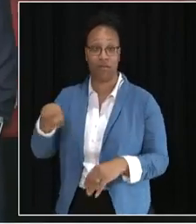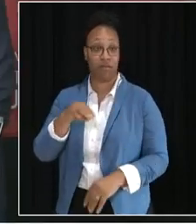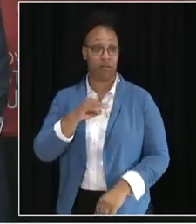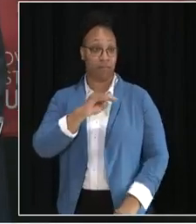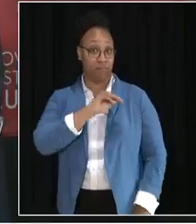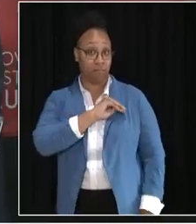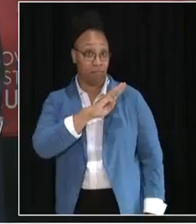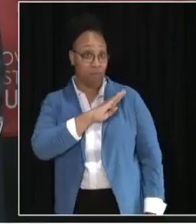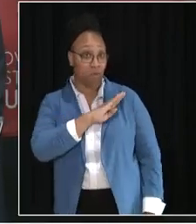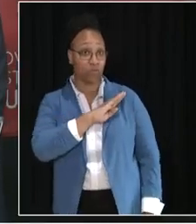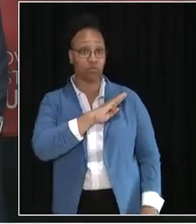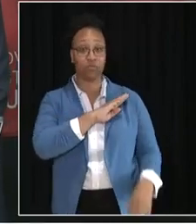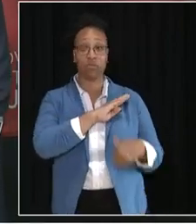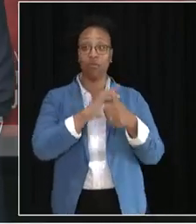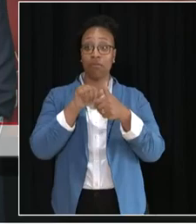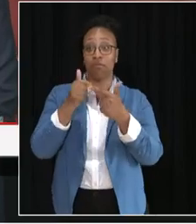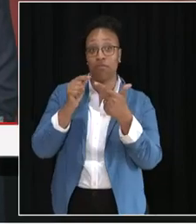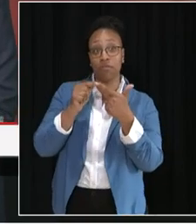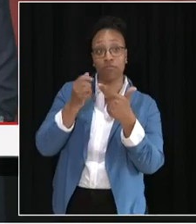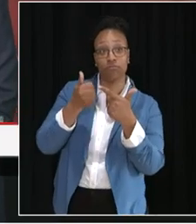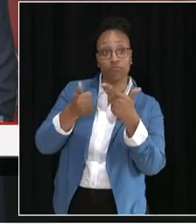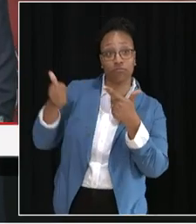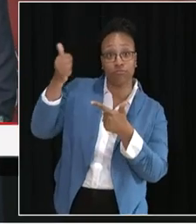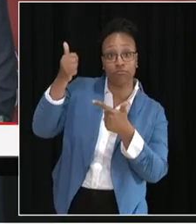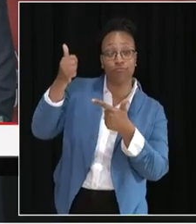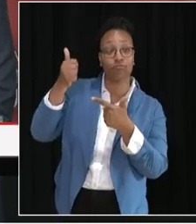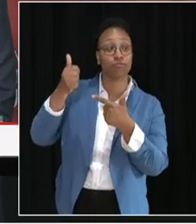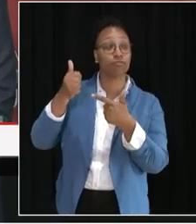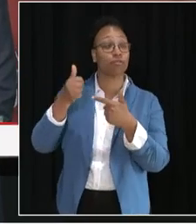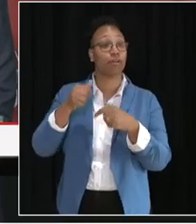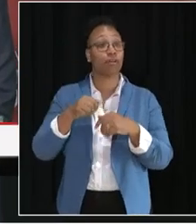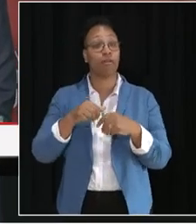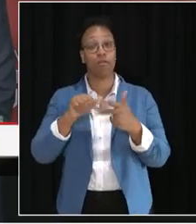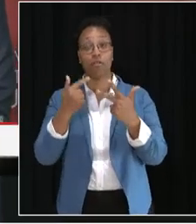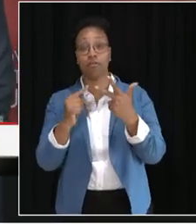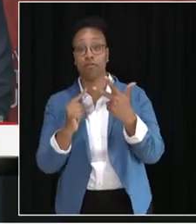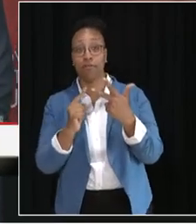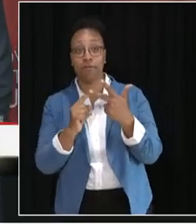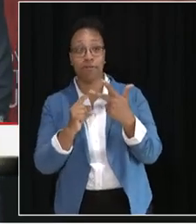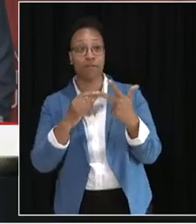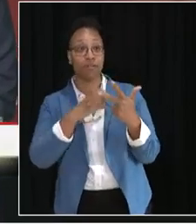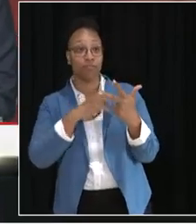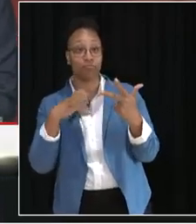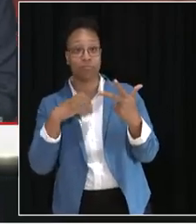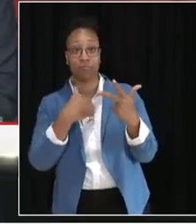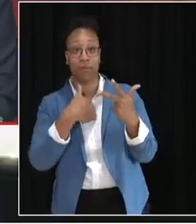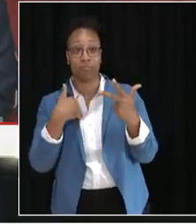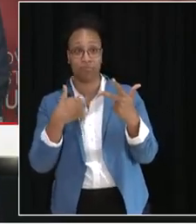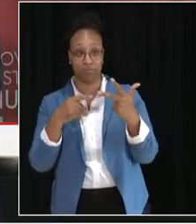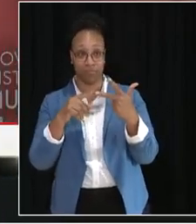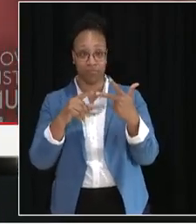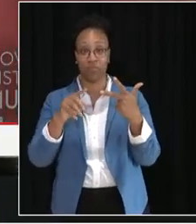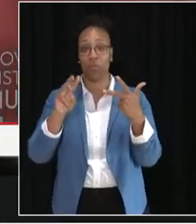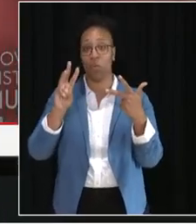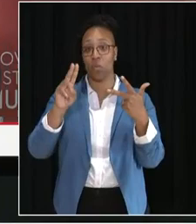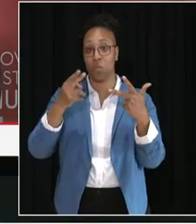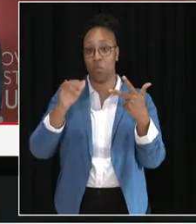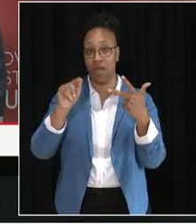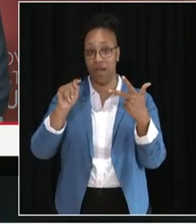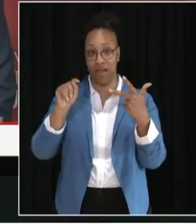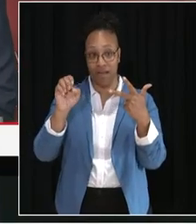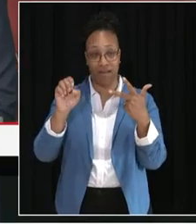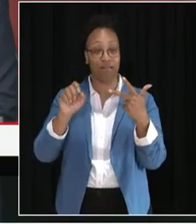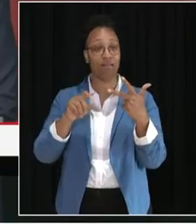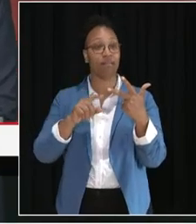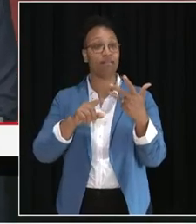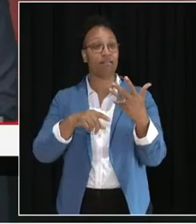Councilman White, Director Anderson, and many others have all played a crucial role in our arrival to this moment. I am thankful